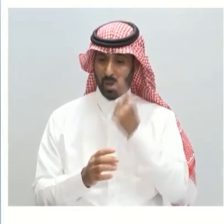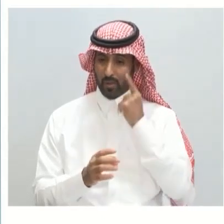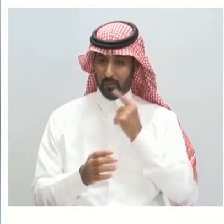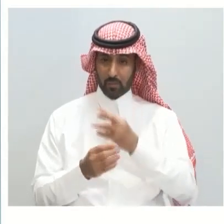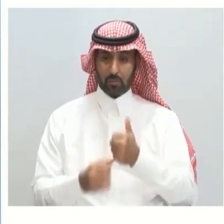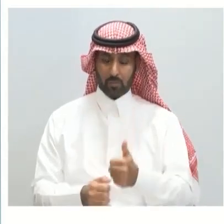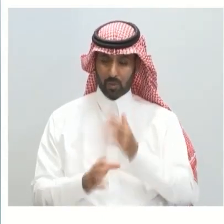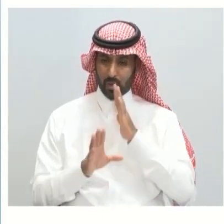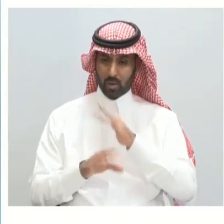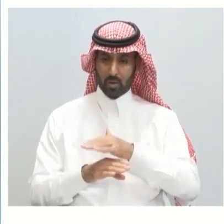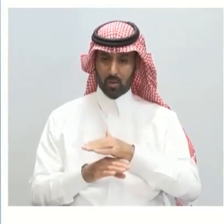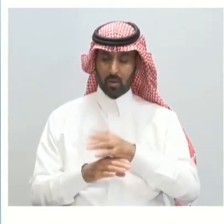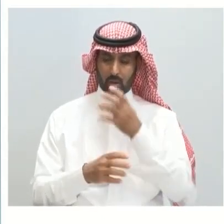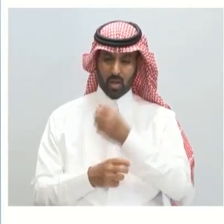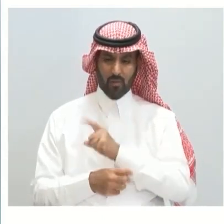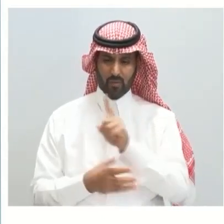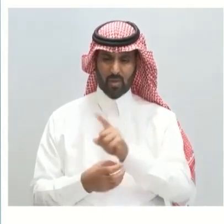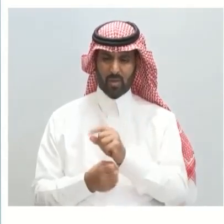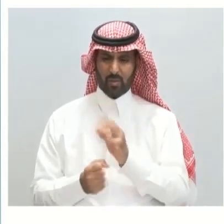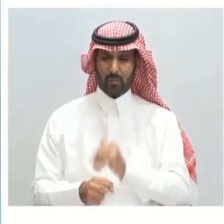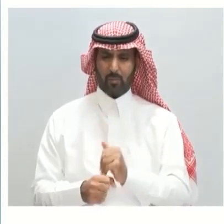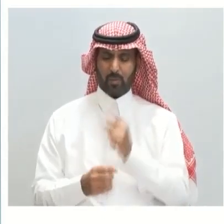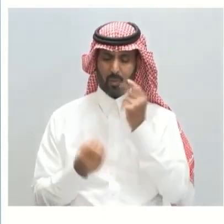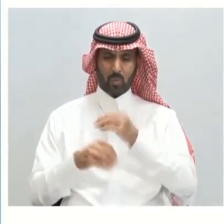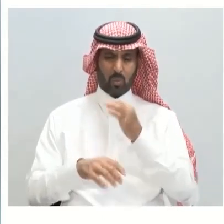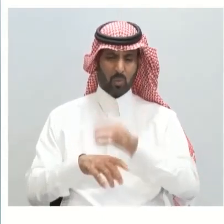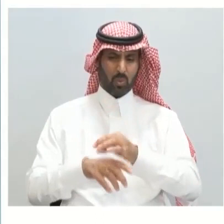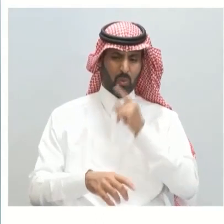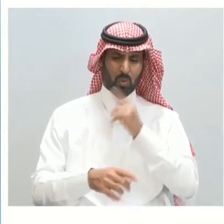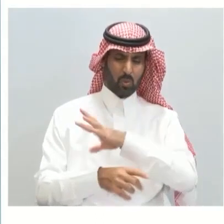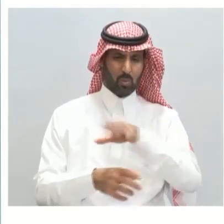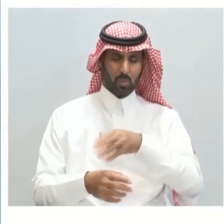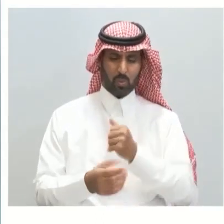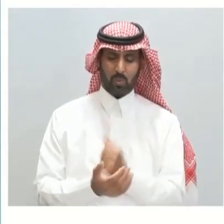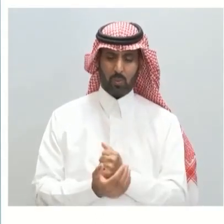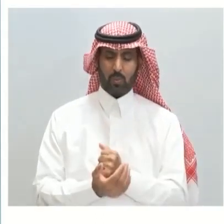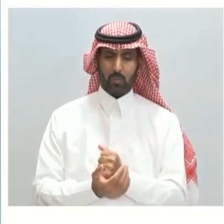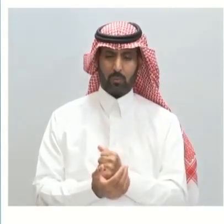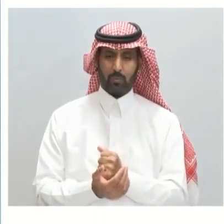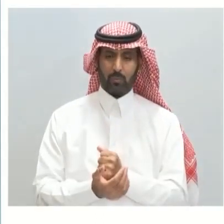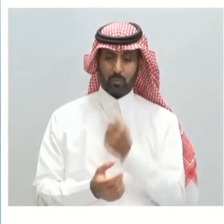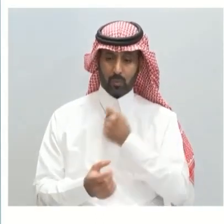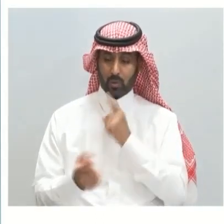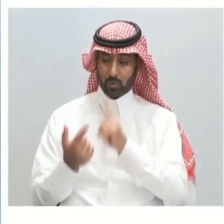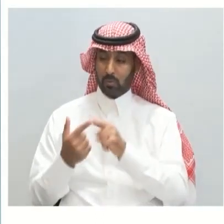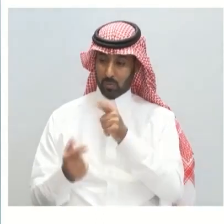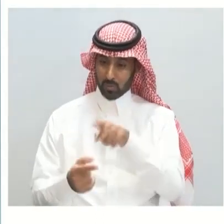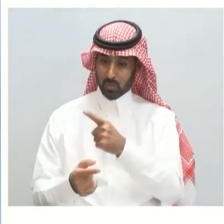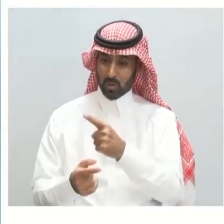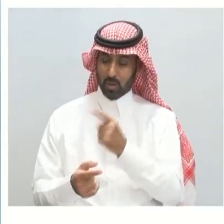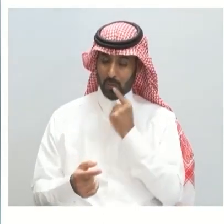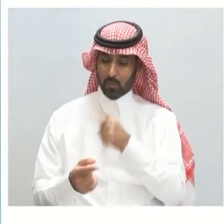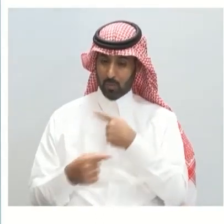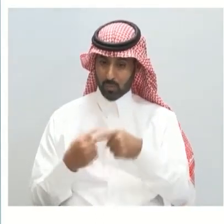doing something we genuinely enjoy. There can't be too many people who can claim that. Presenter, You're quite right. I wish